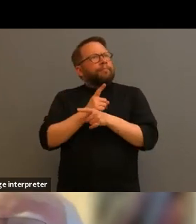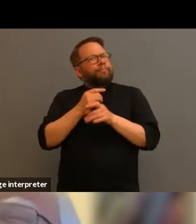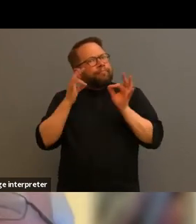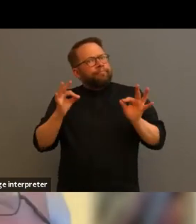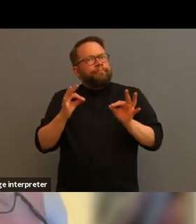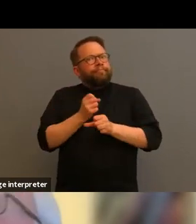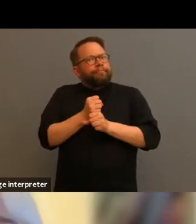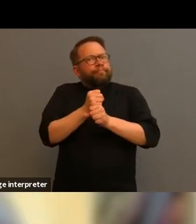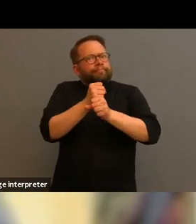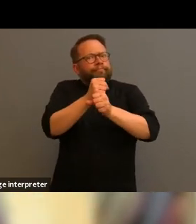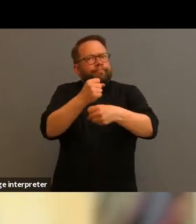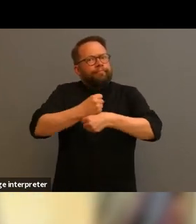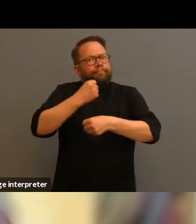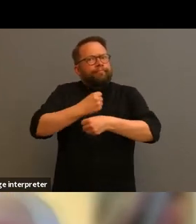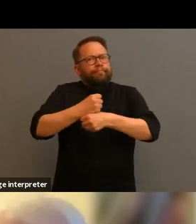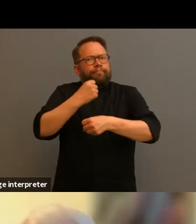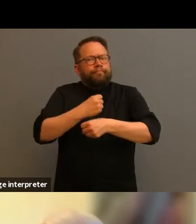the opportunity to participate